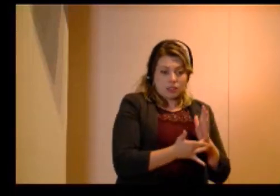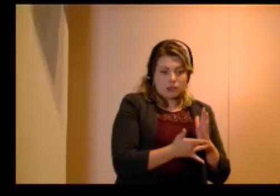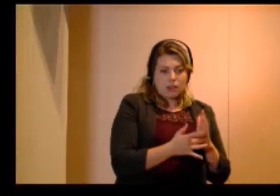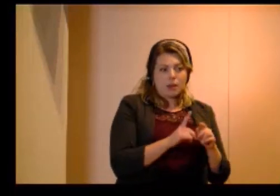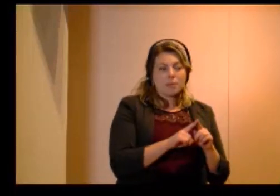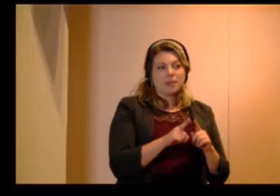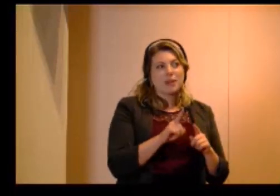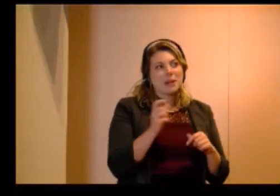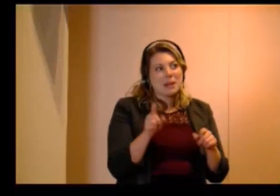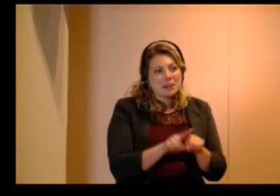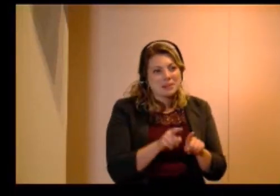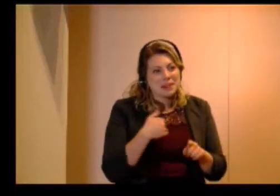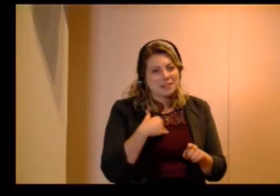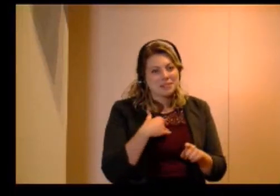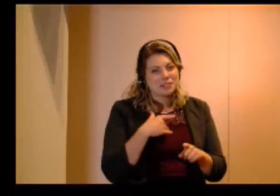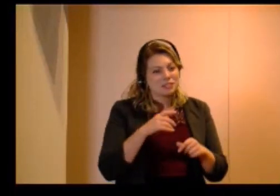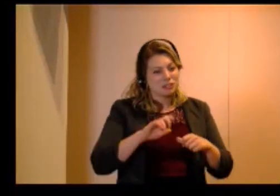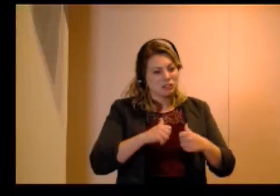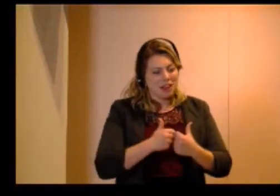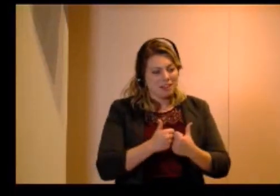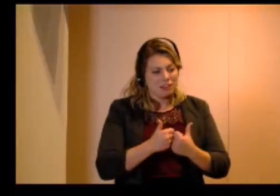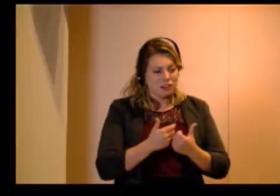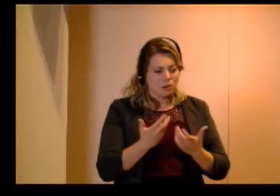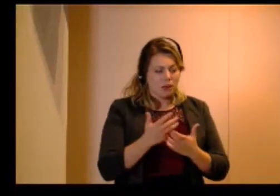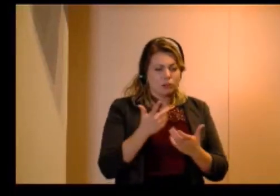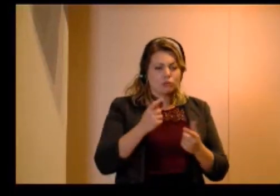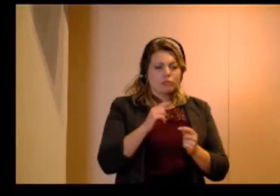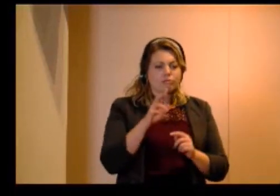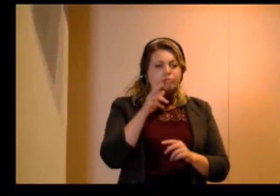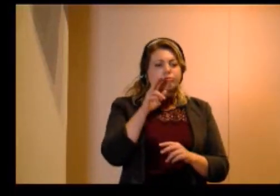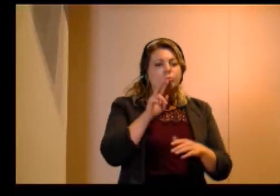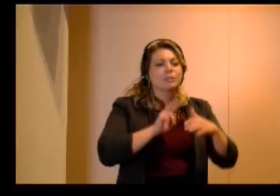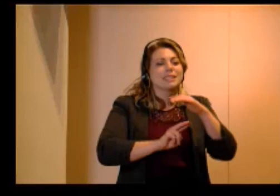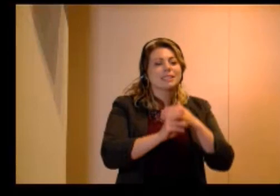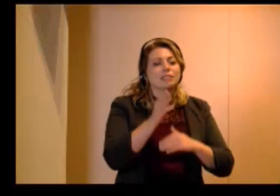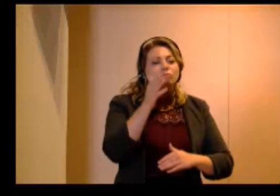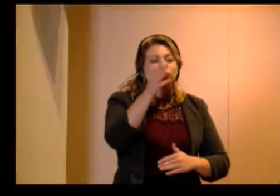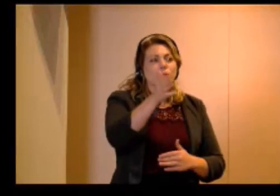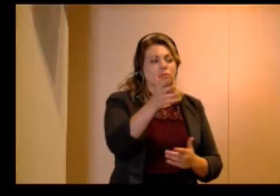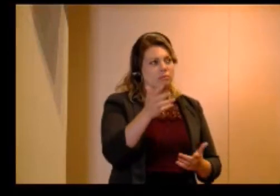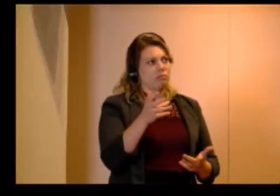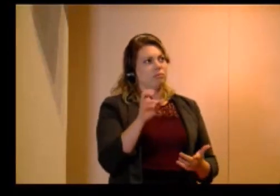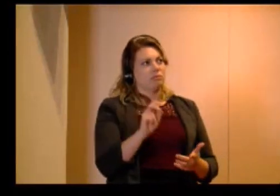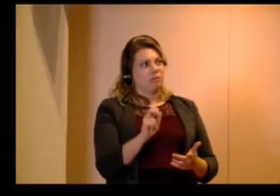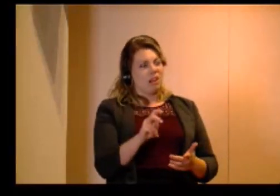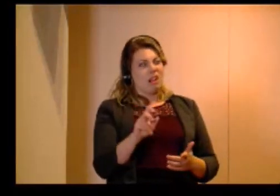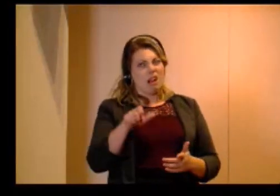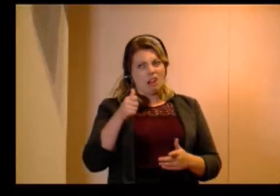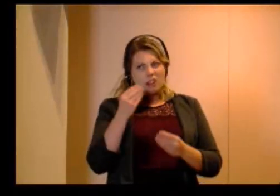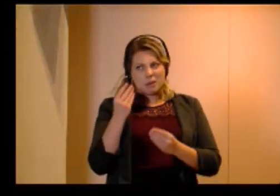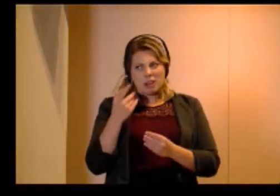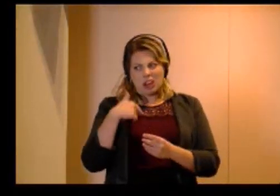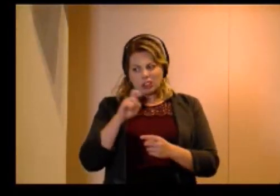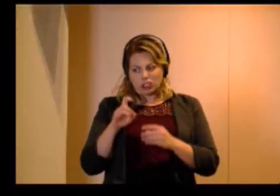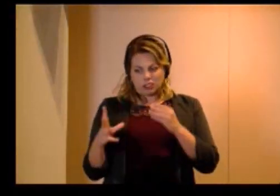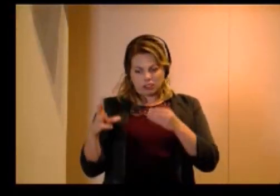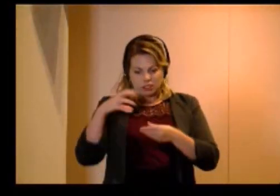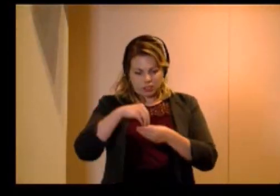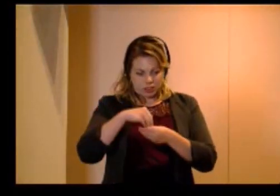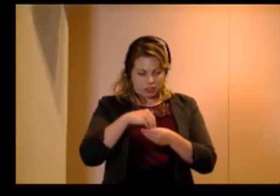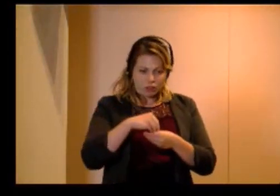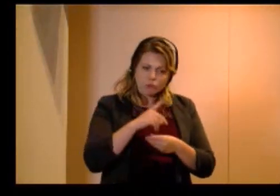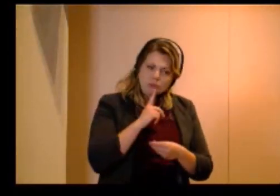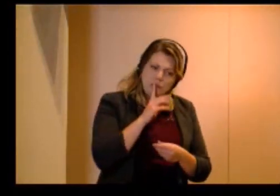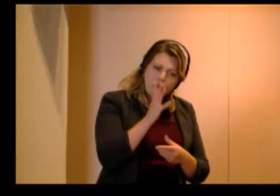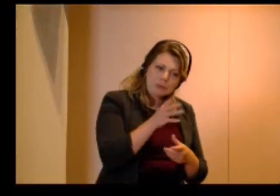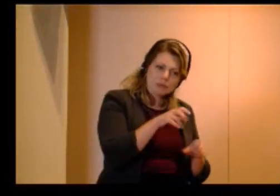of perpetual challenge of trying to forecast into the future what other information is it practical and would it ever be